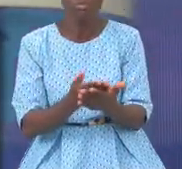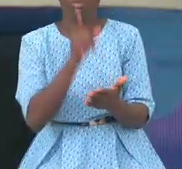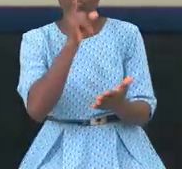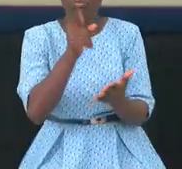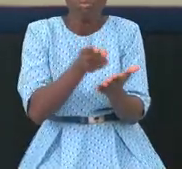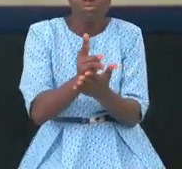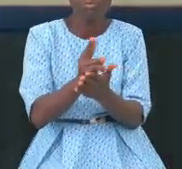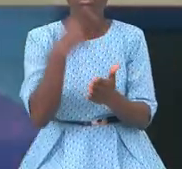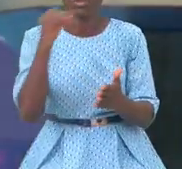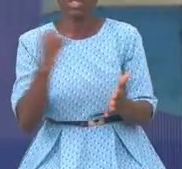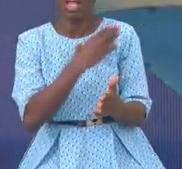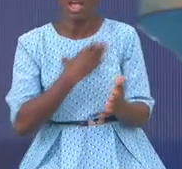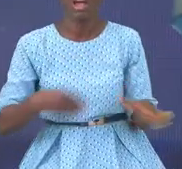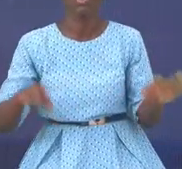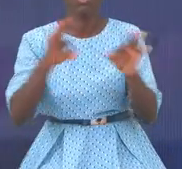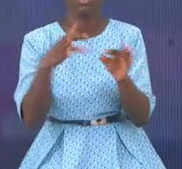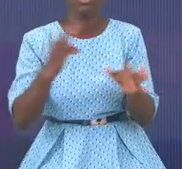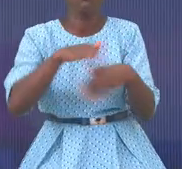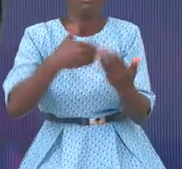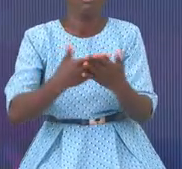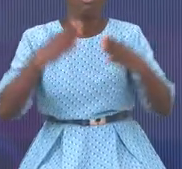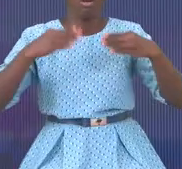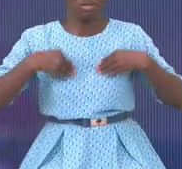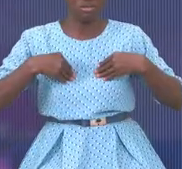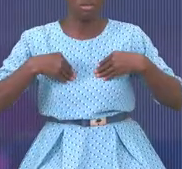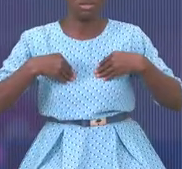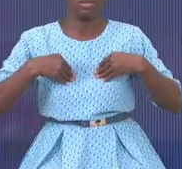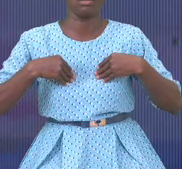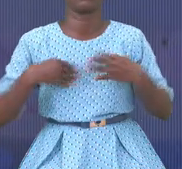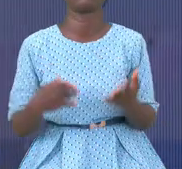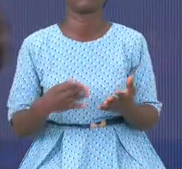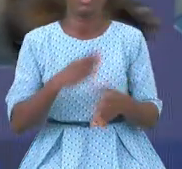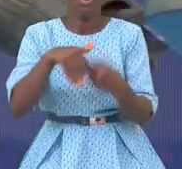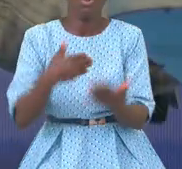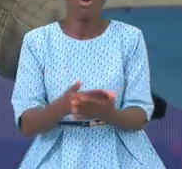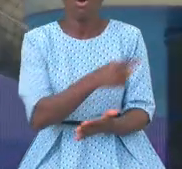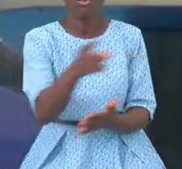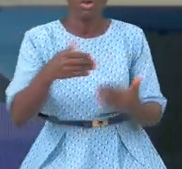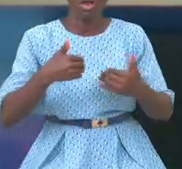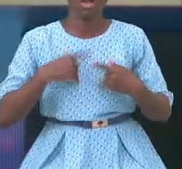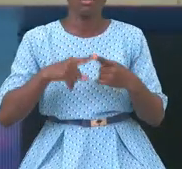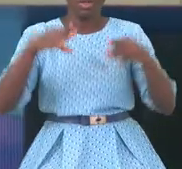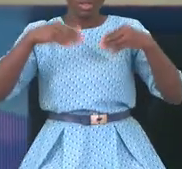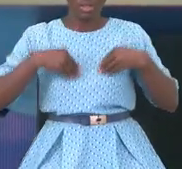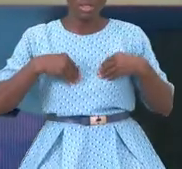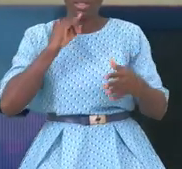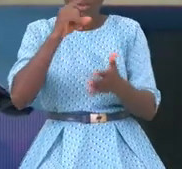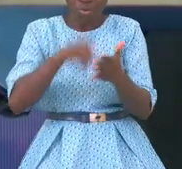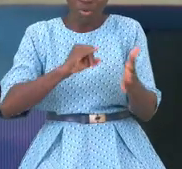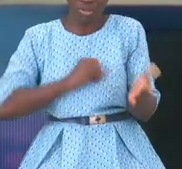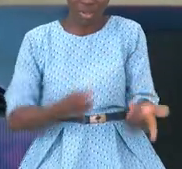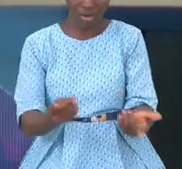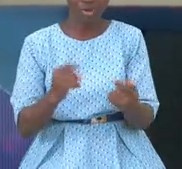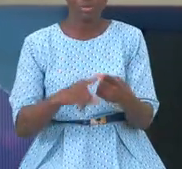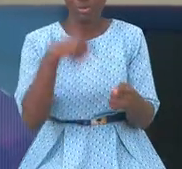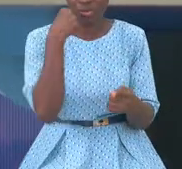to accept is what I come to tell you now, worthy of all acceptation, that Christ Jesus